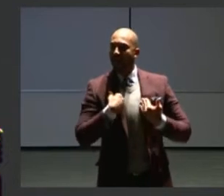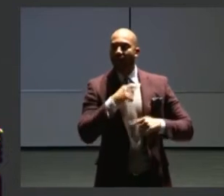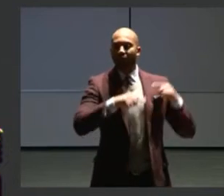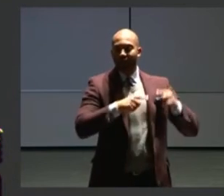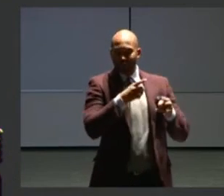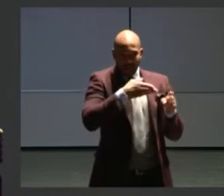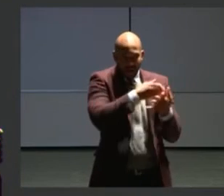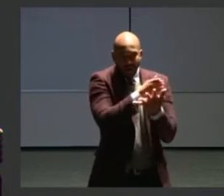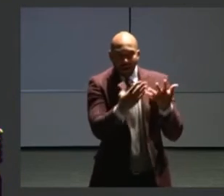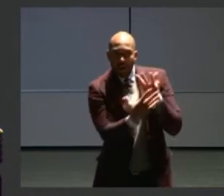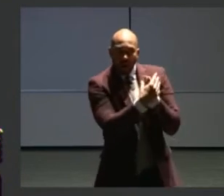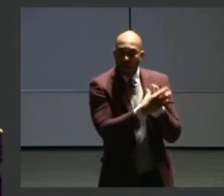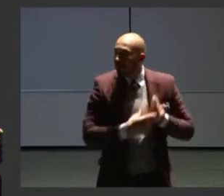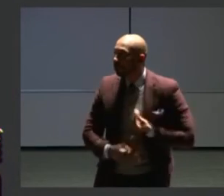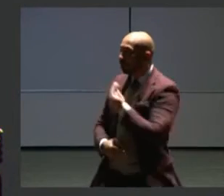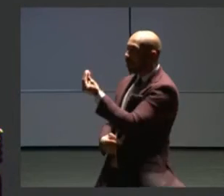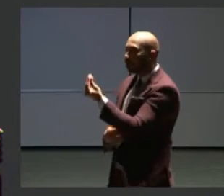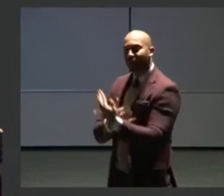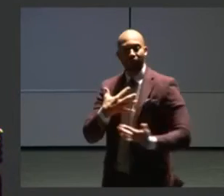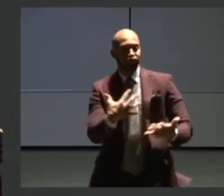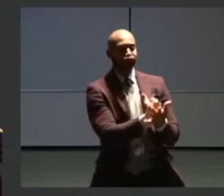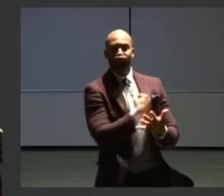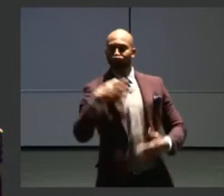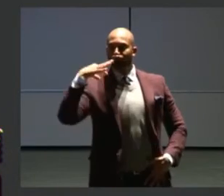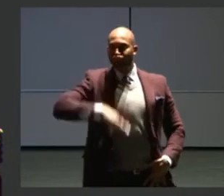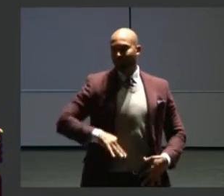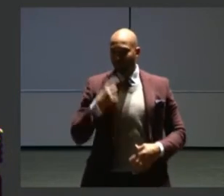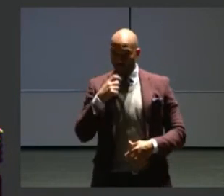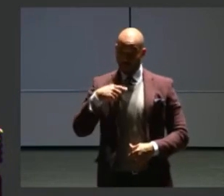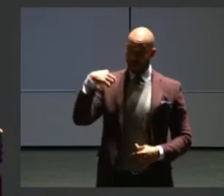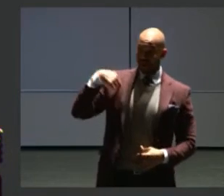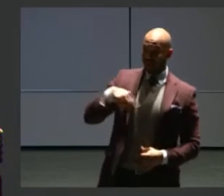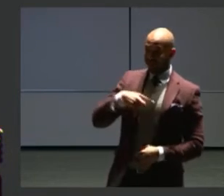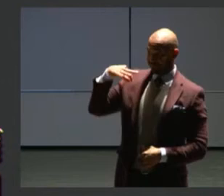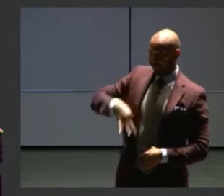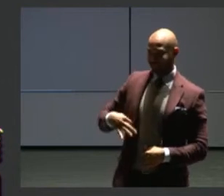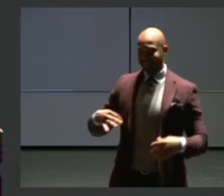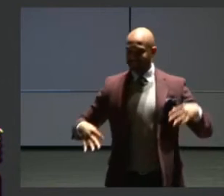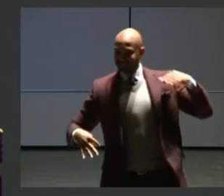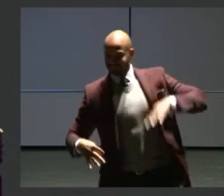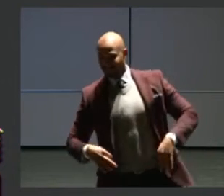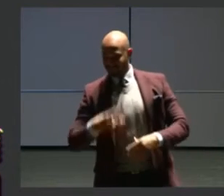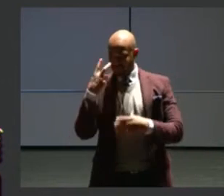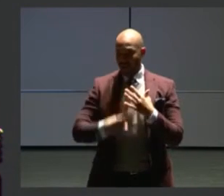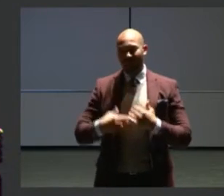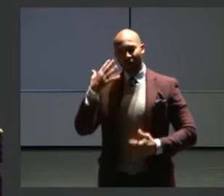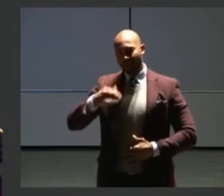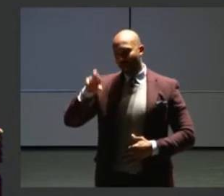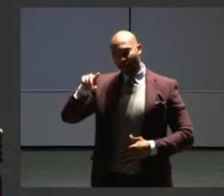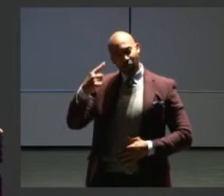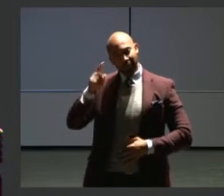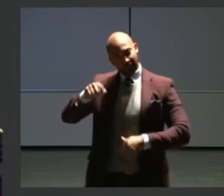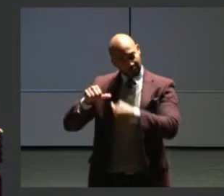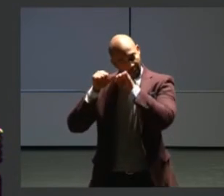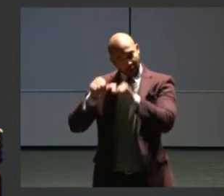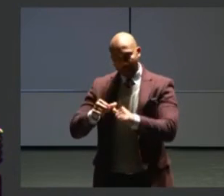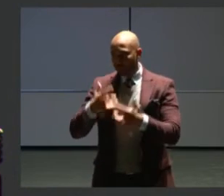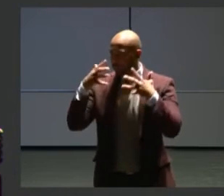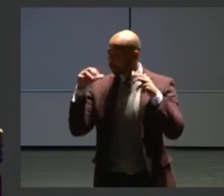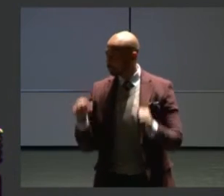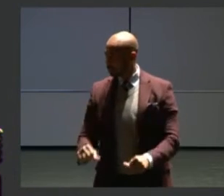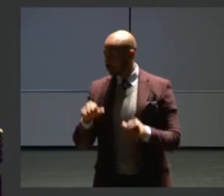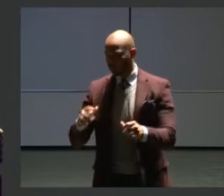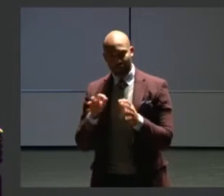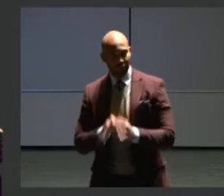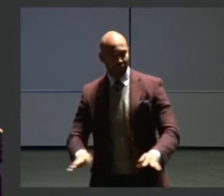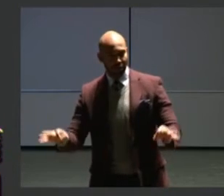work that we're presenting to them. So that is one reason why R1 has to maintain, to the greatest extent that we can,